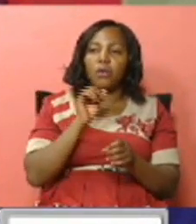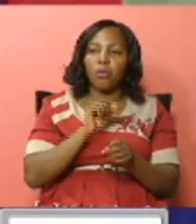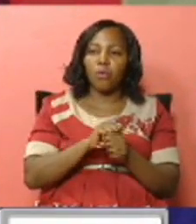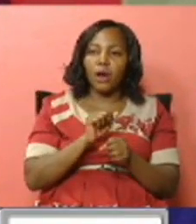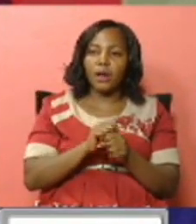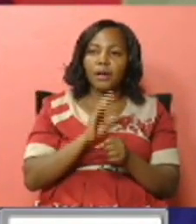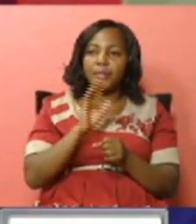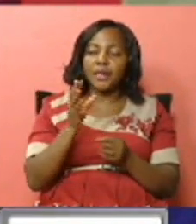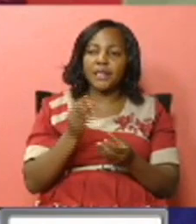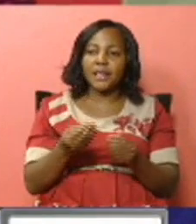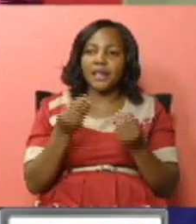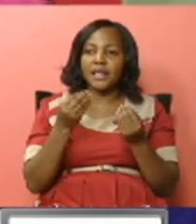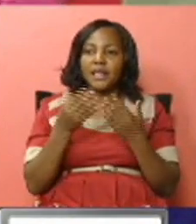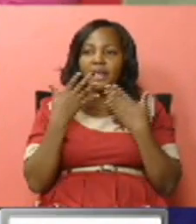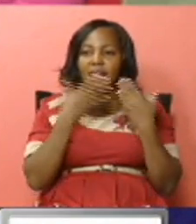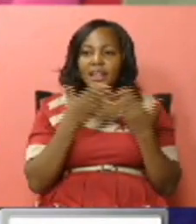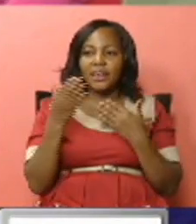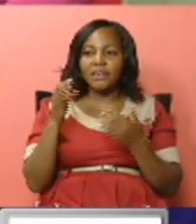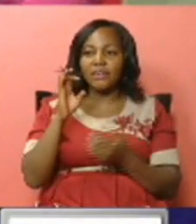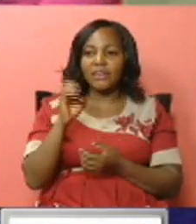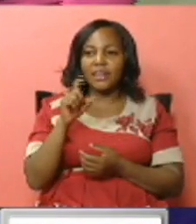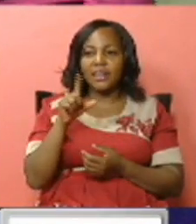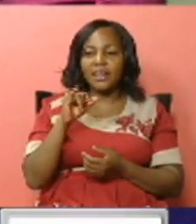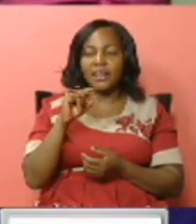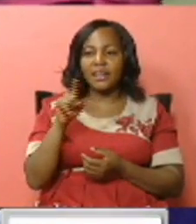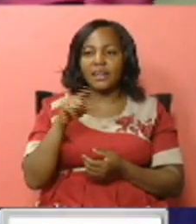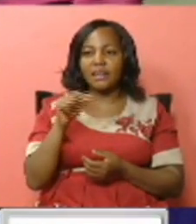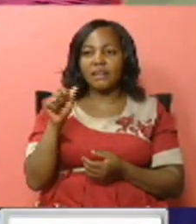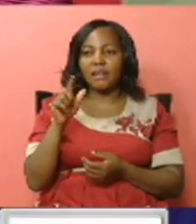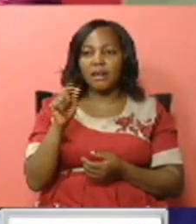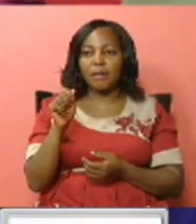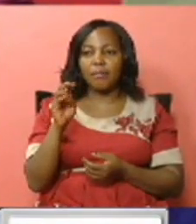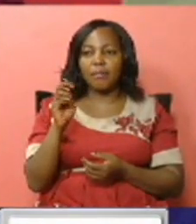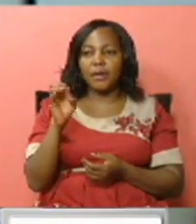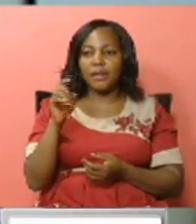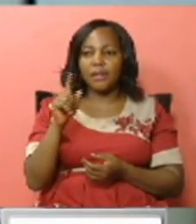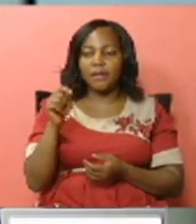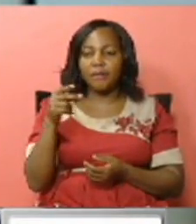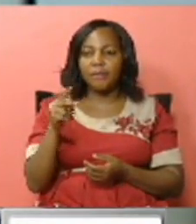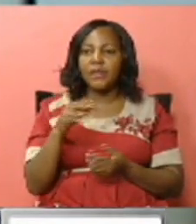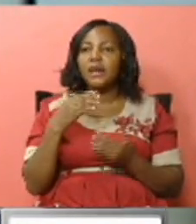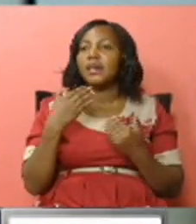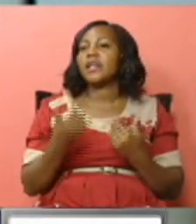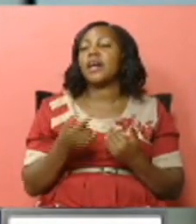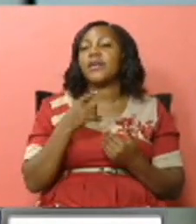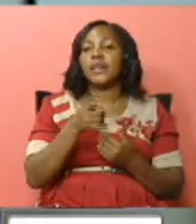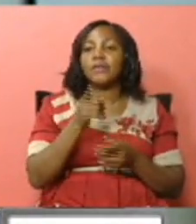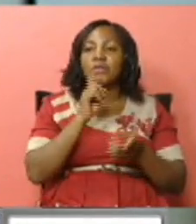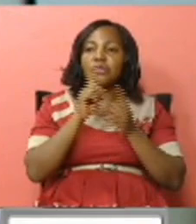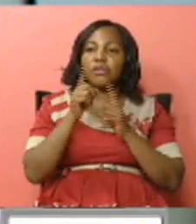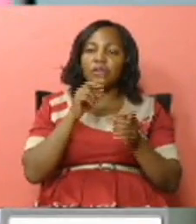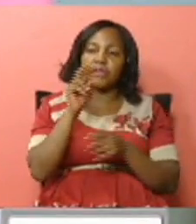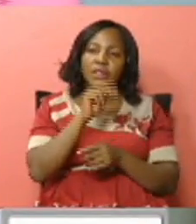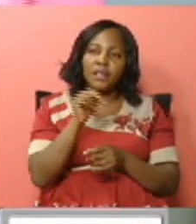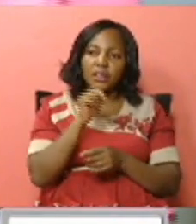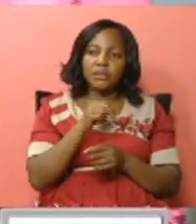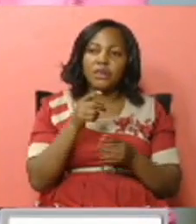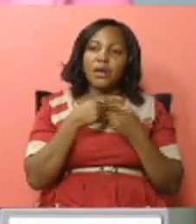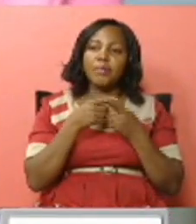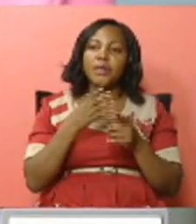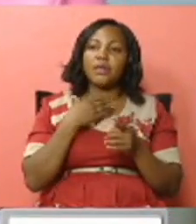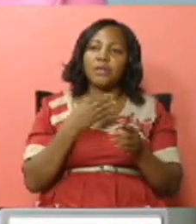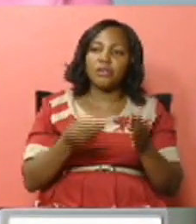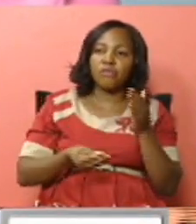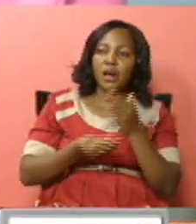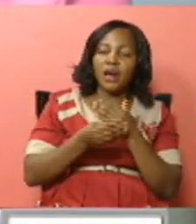ground being done. Okay. Thank you so much, Elizabeth, for Thank you coming for to our having me. studios. Okay. Now, that was it in Talk of the Nation, but I also want to add